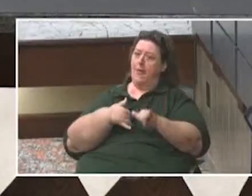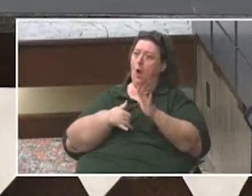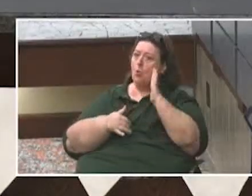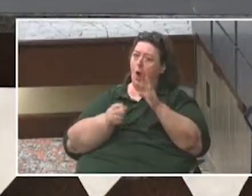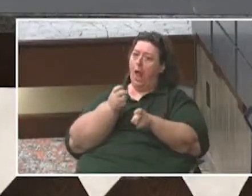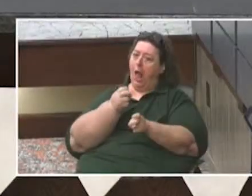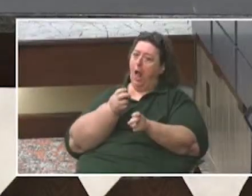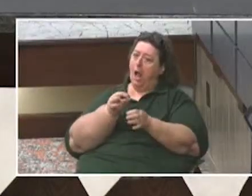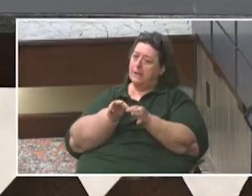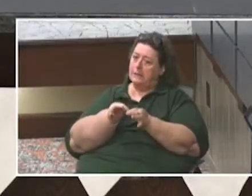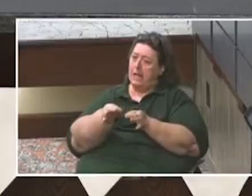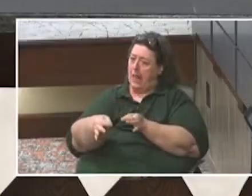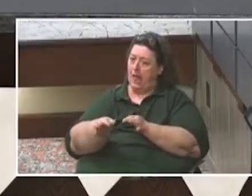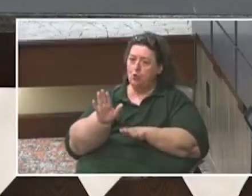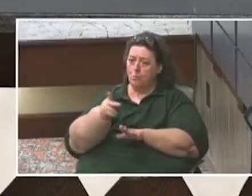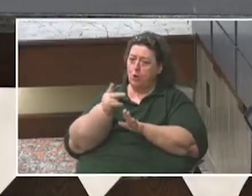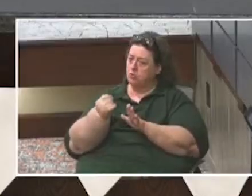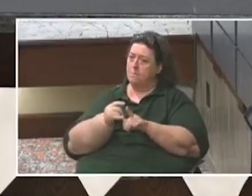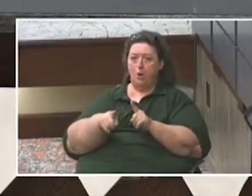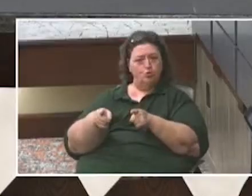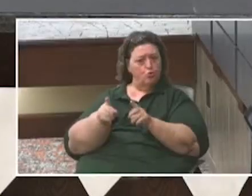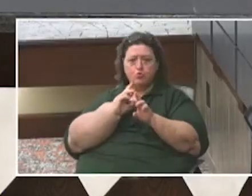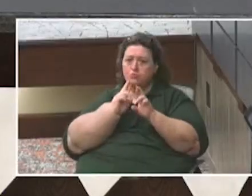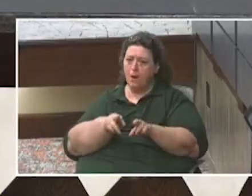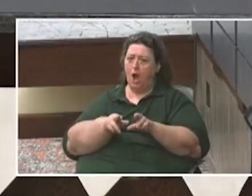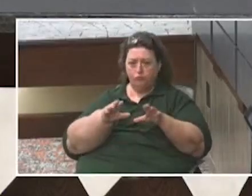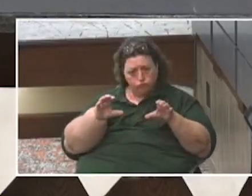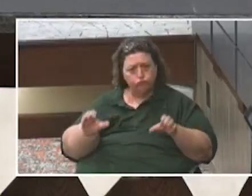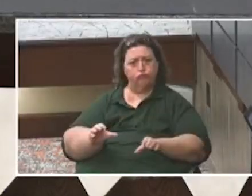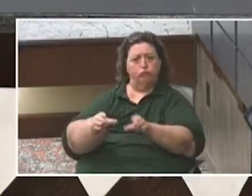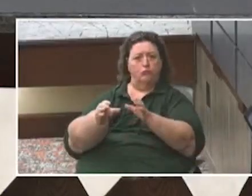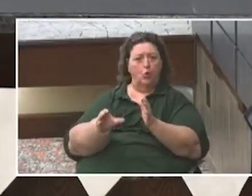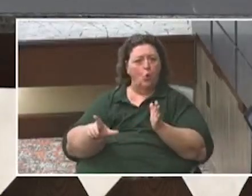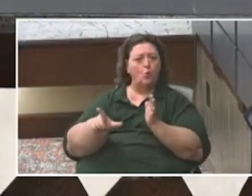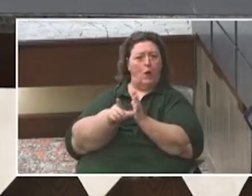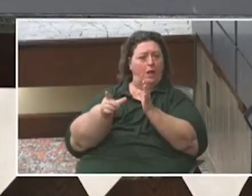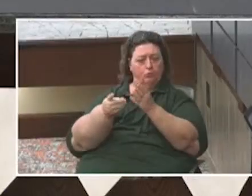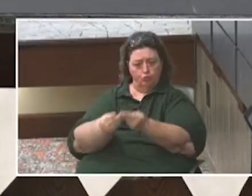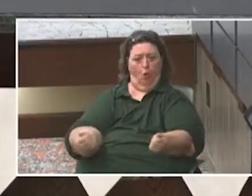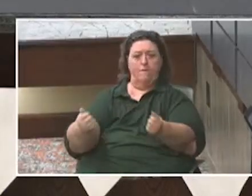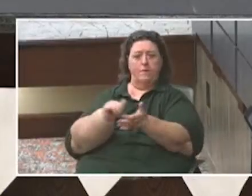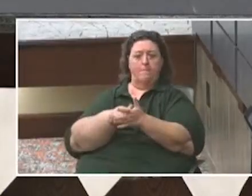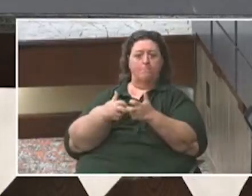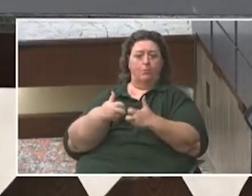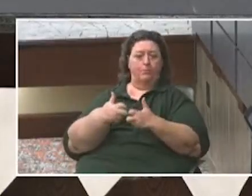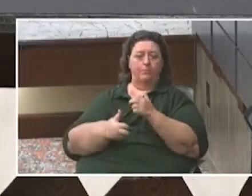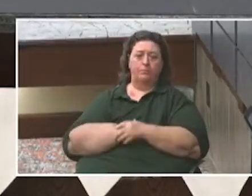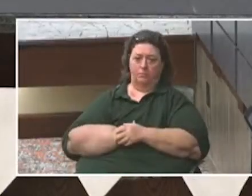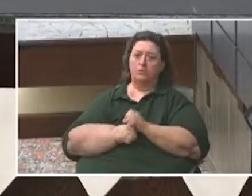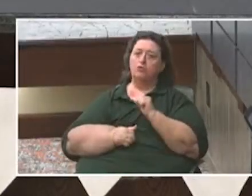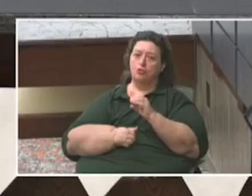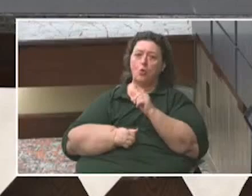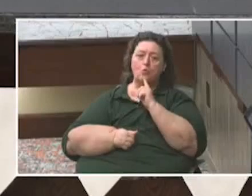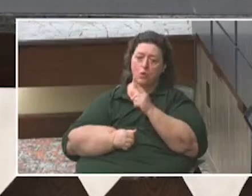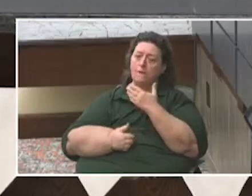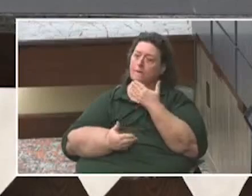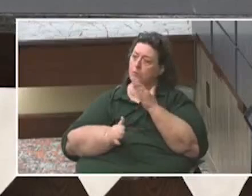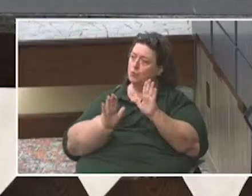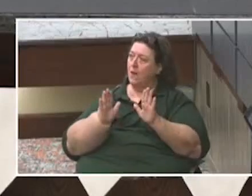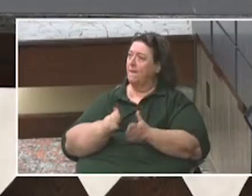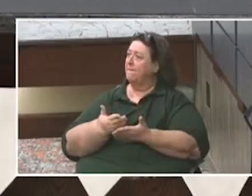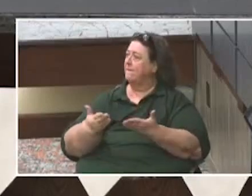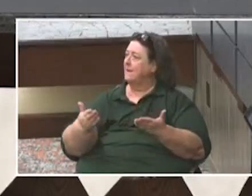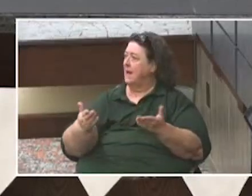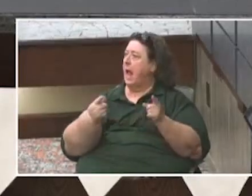whole project, but you guys have responded and reacted quickly and resolved. So just great things happening